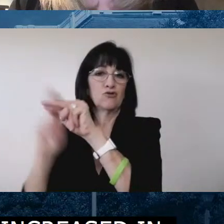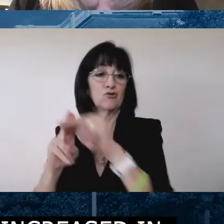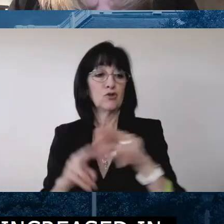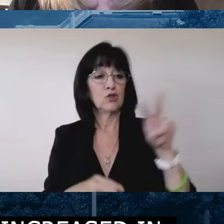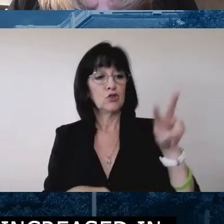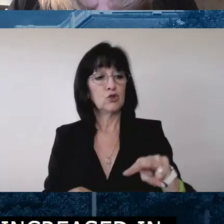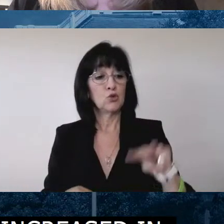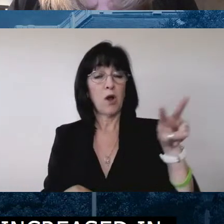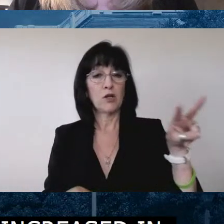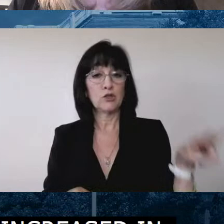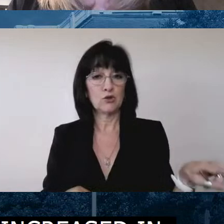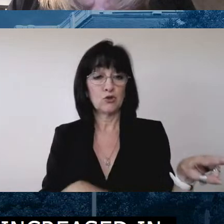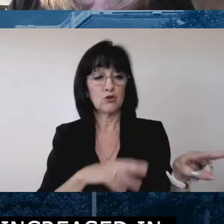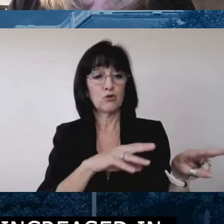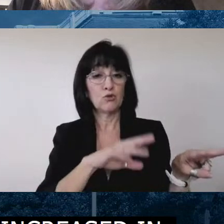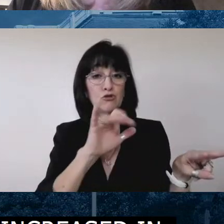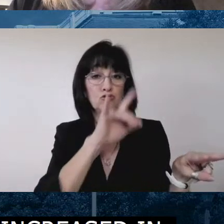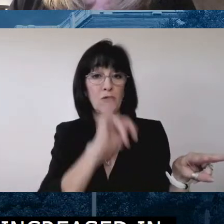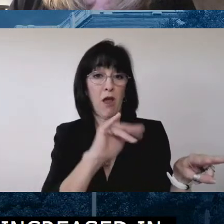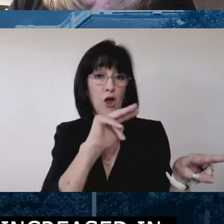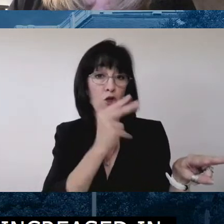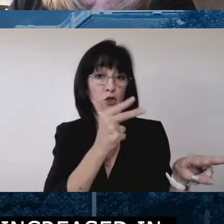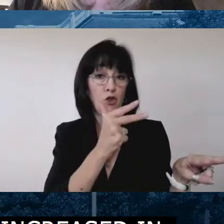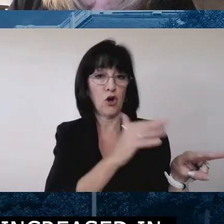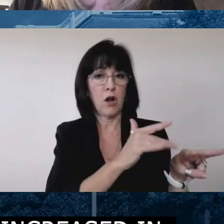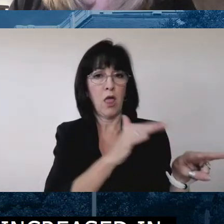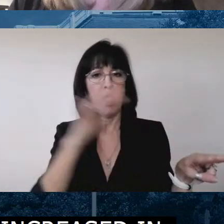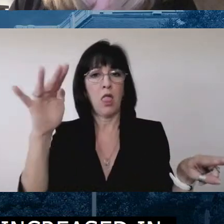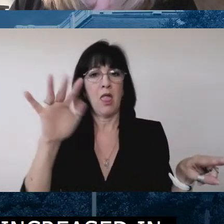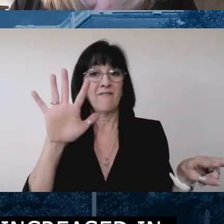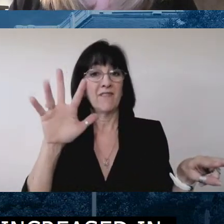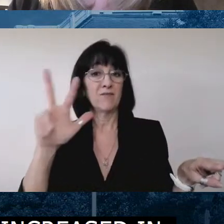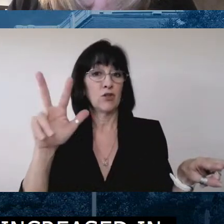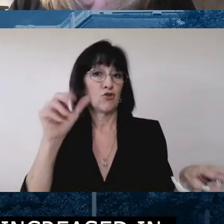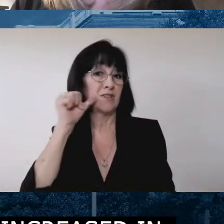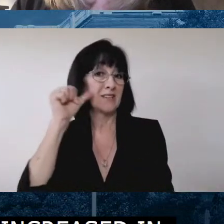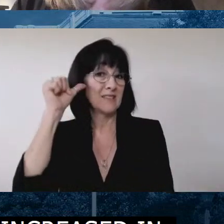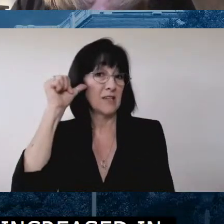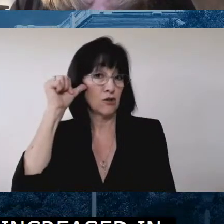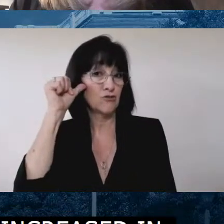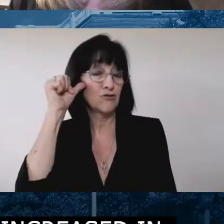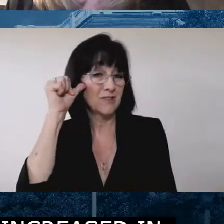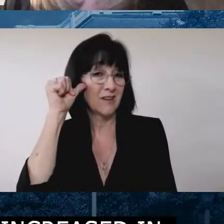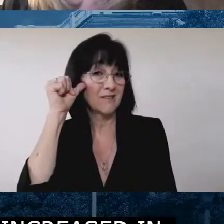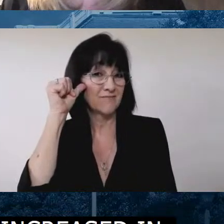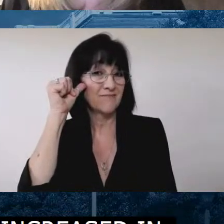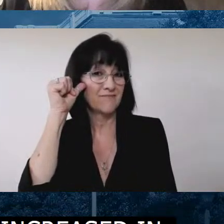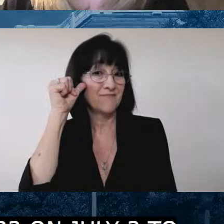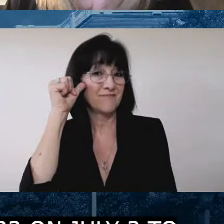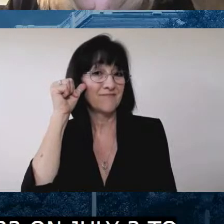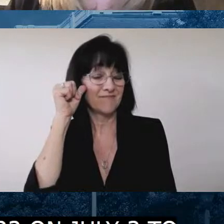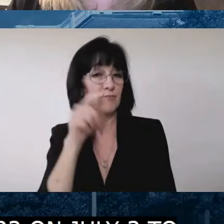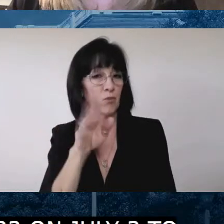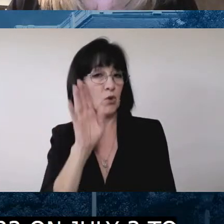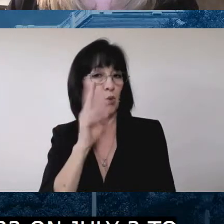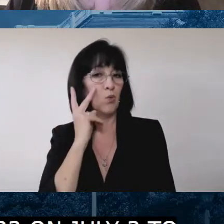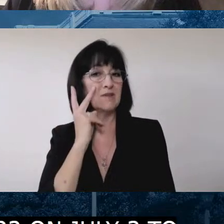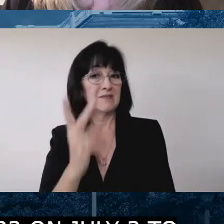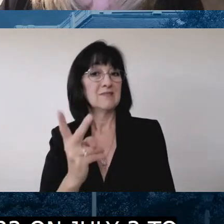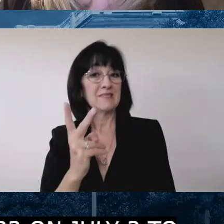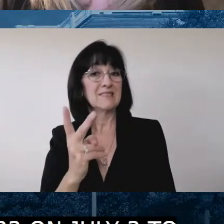22 on July 3rd to 53 yesterday, and you'll see our numbers later today go even